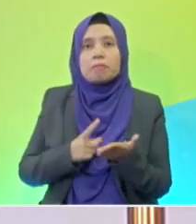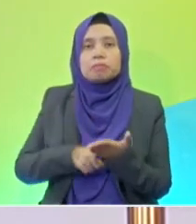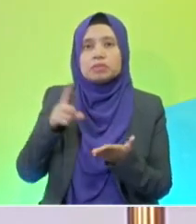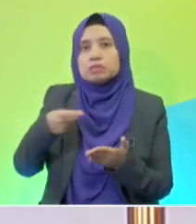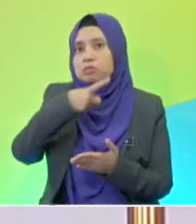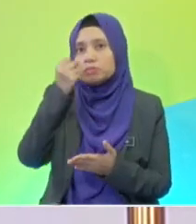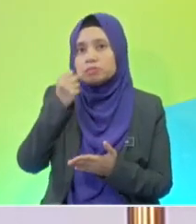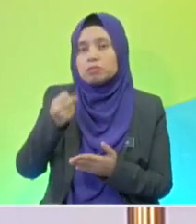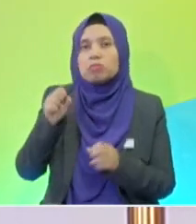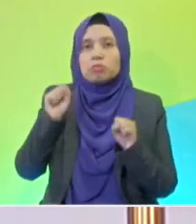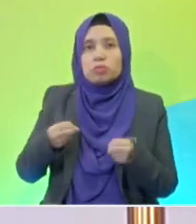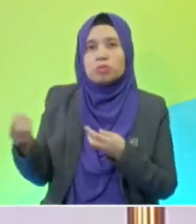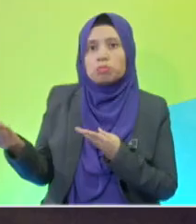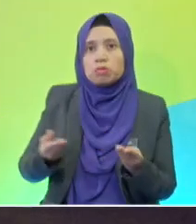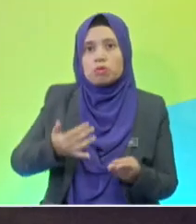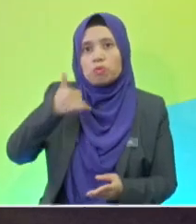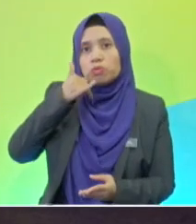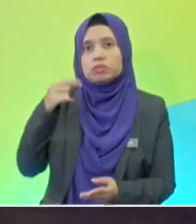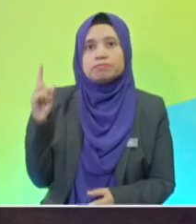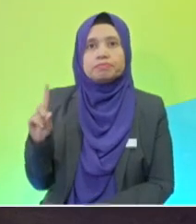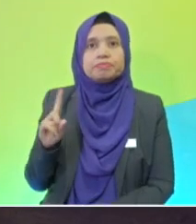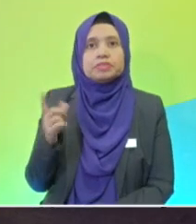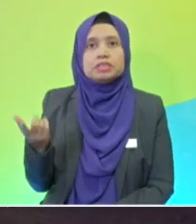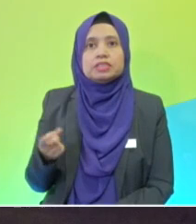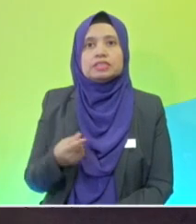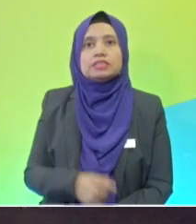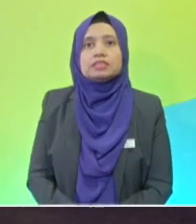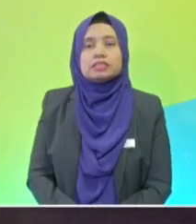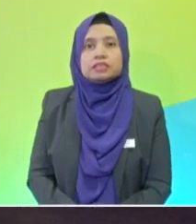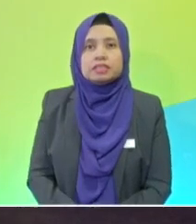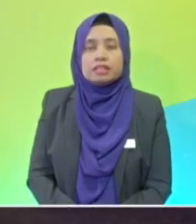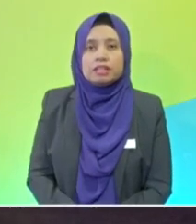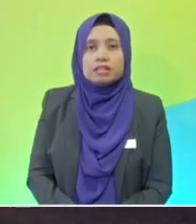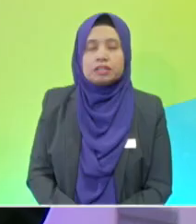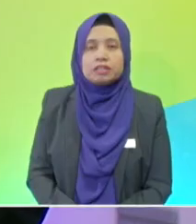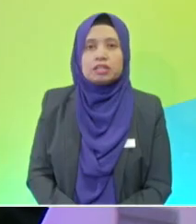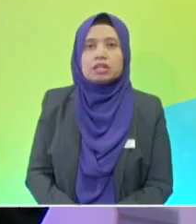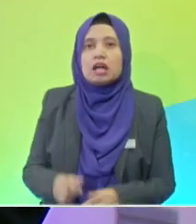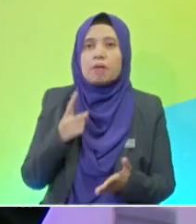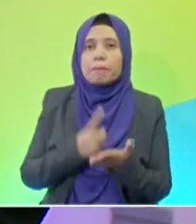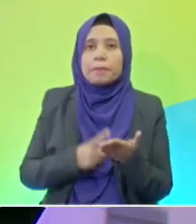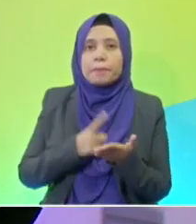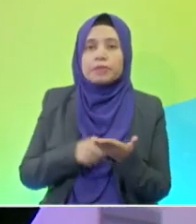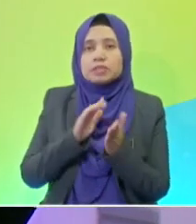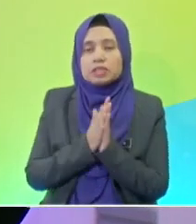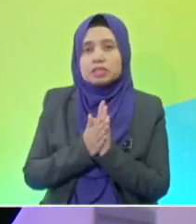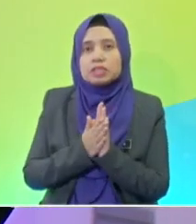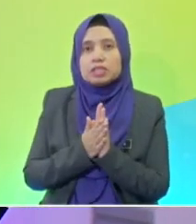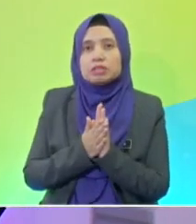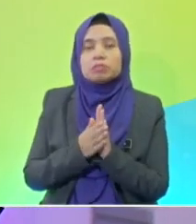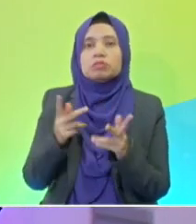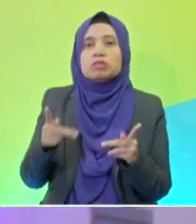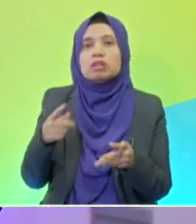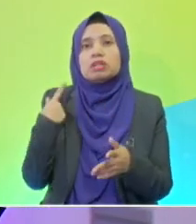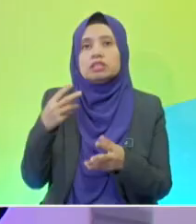telephone anywhere and anytime. Yeah, so we have to plan everything earlier. Okay, so if anything happen in between that, we will have